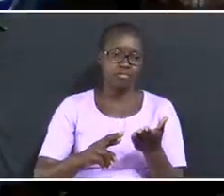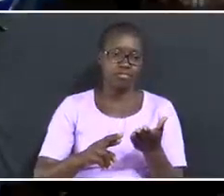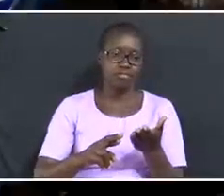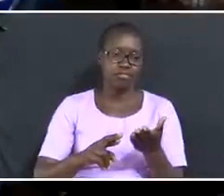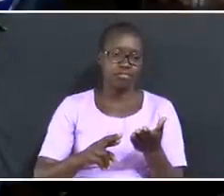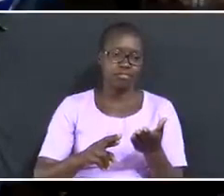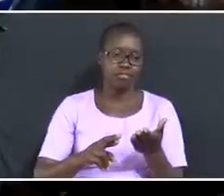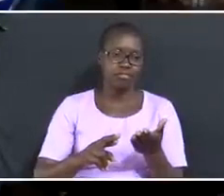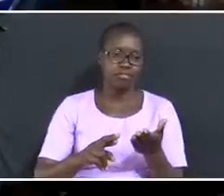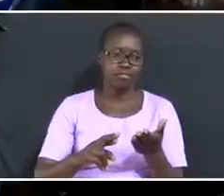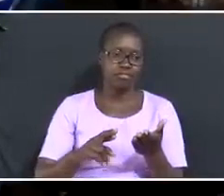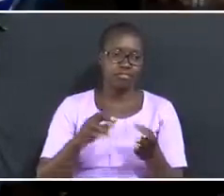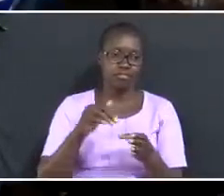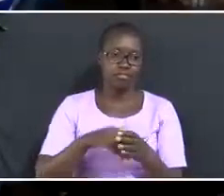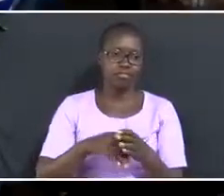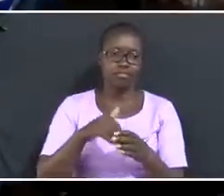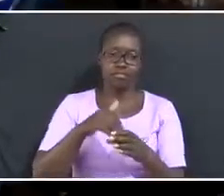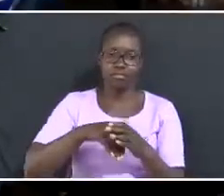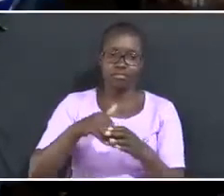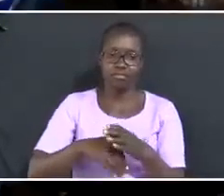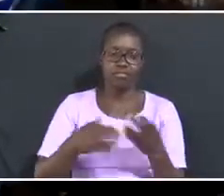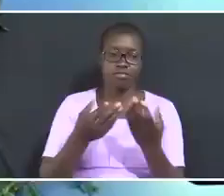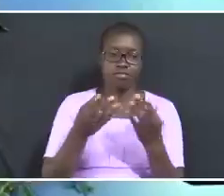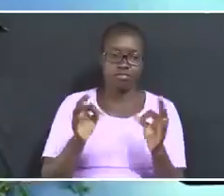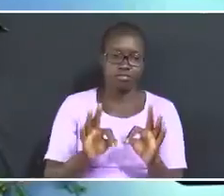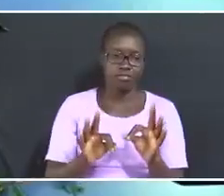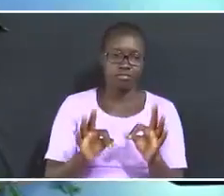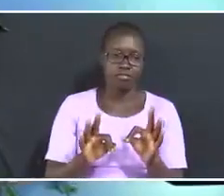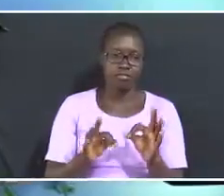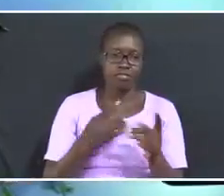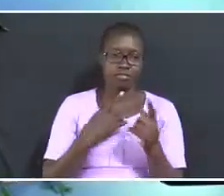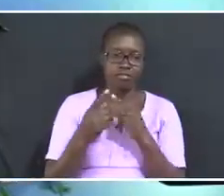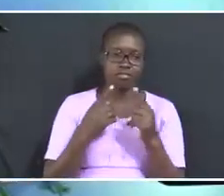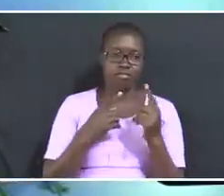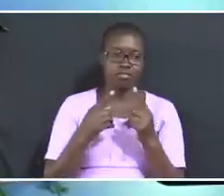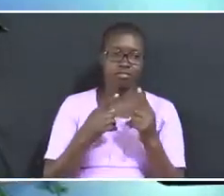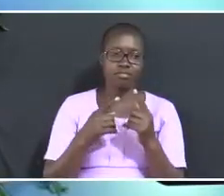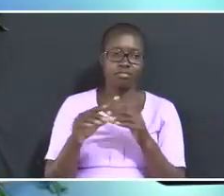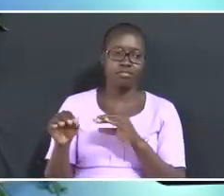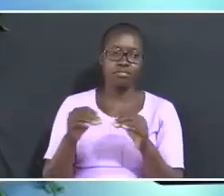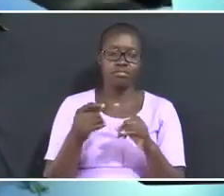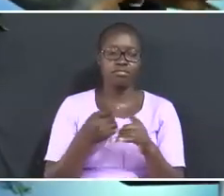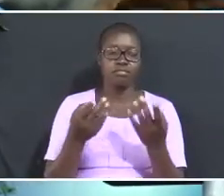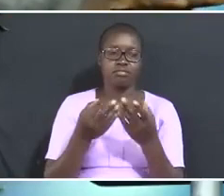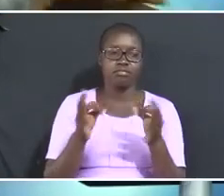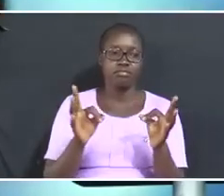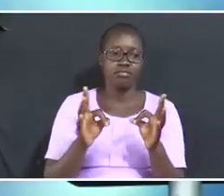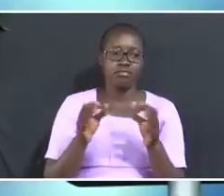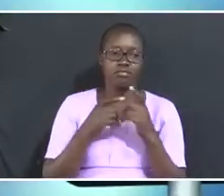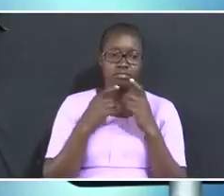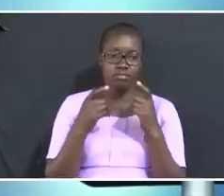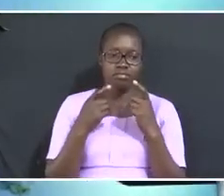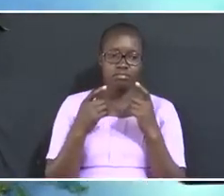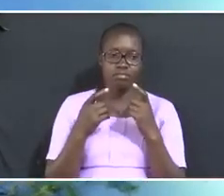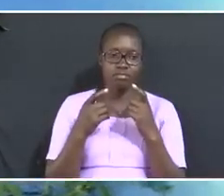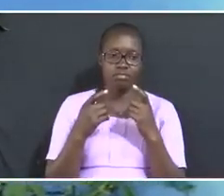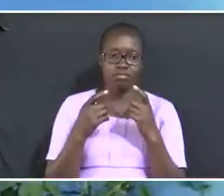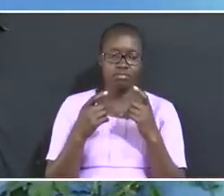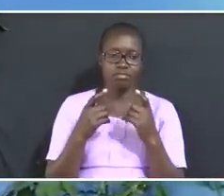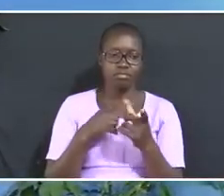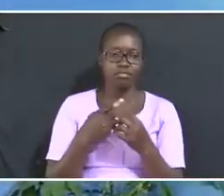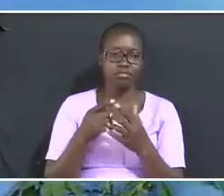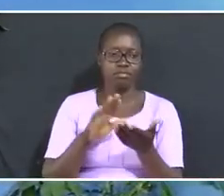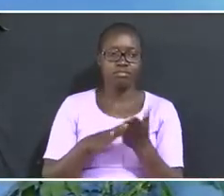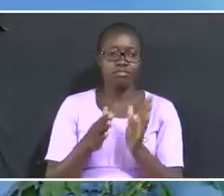the internal freedom, we are talking, you move from the freedom of sin and then